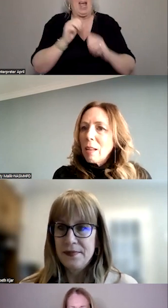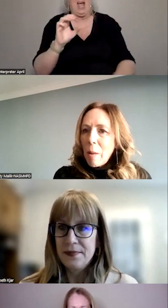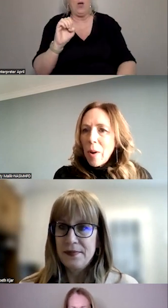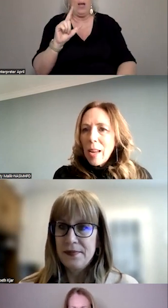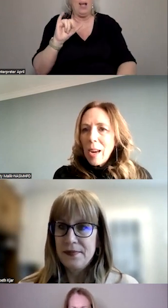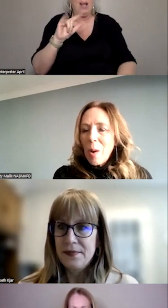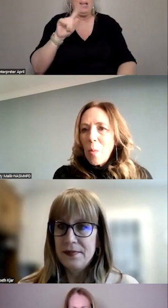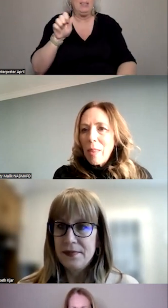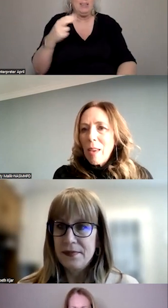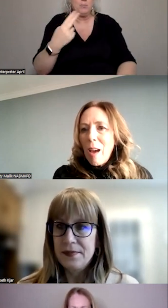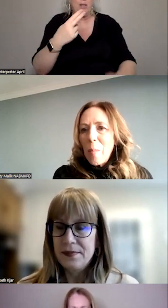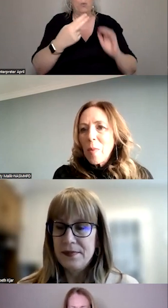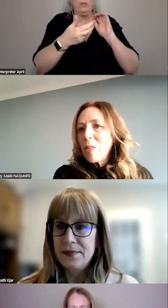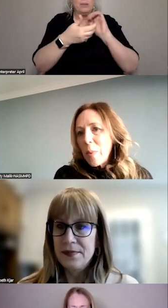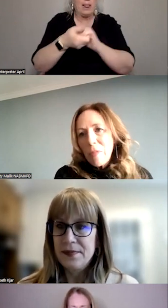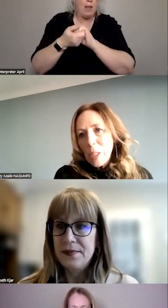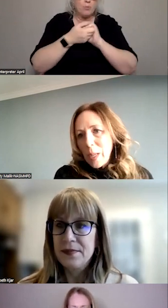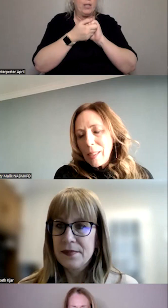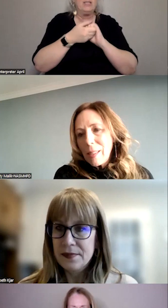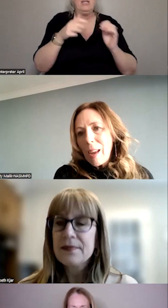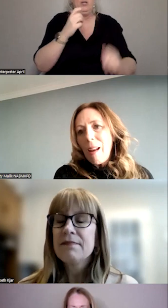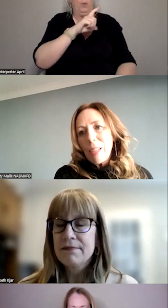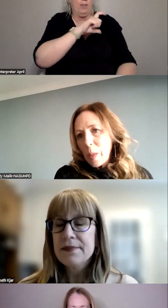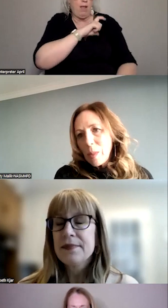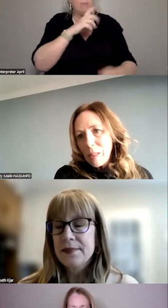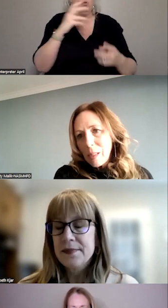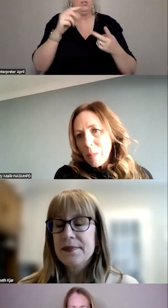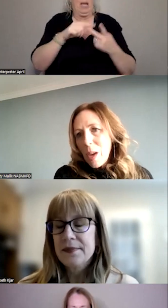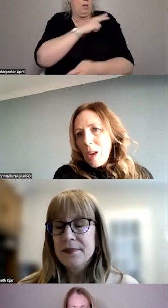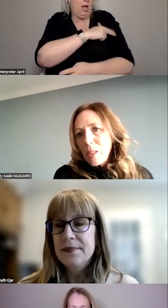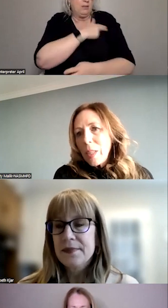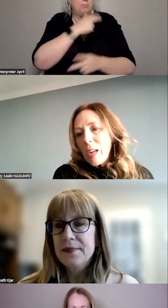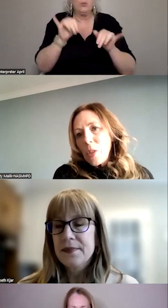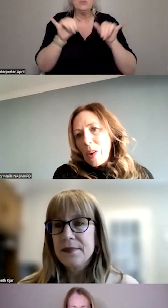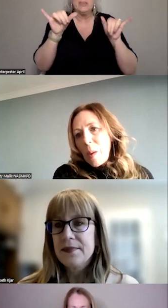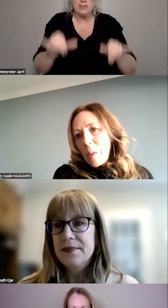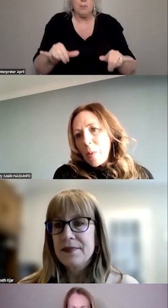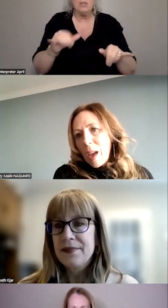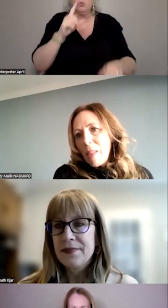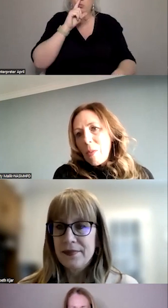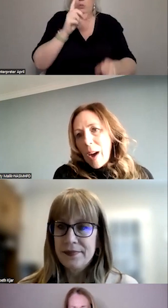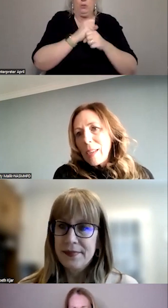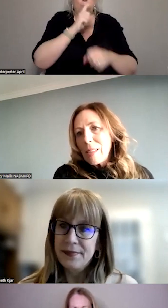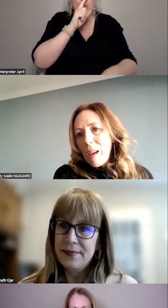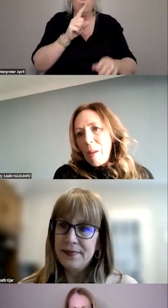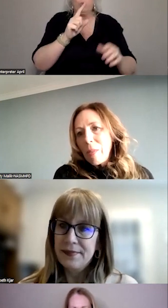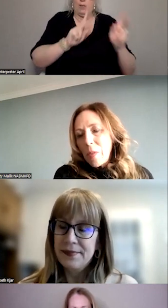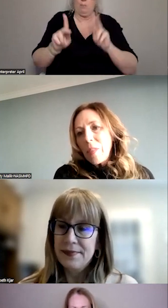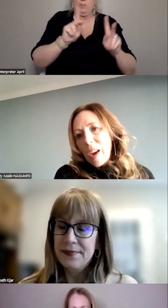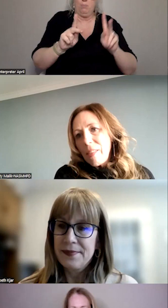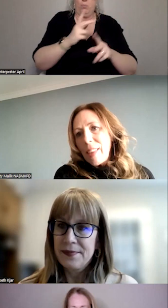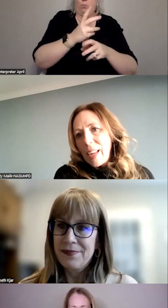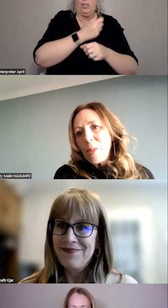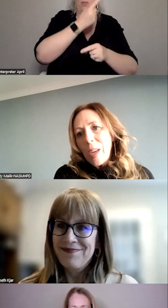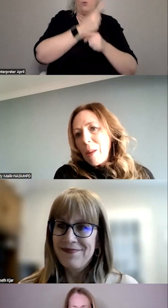really collaborating with law enforcement and hospital systems to really ensure that people get the right level